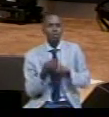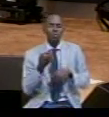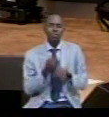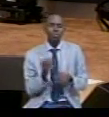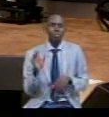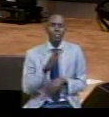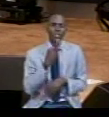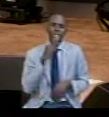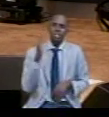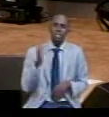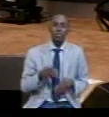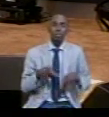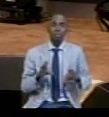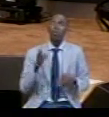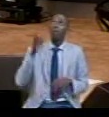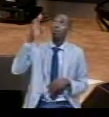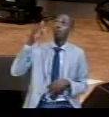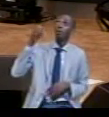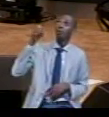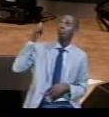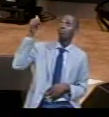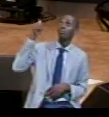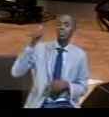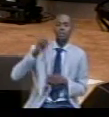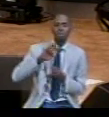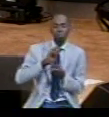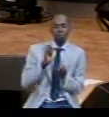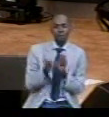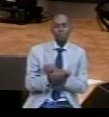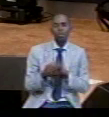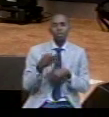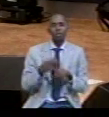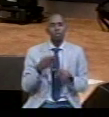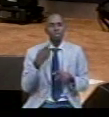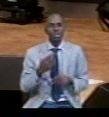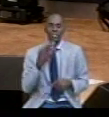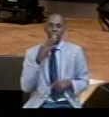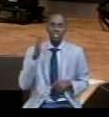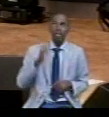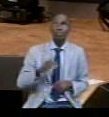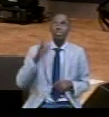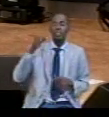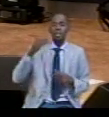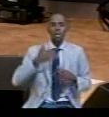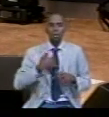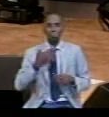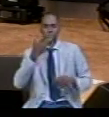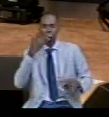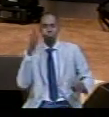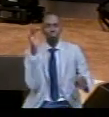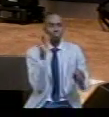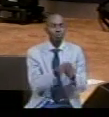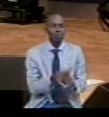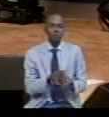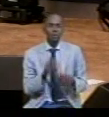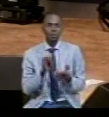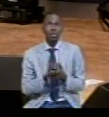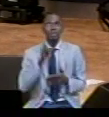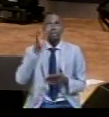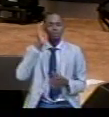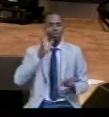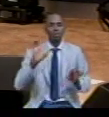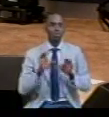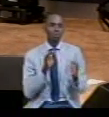and God repented of the evil that he had said that he would